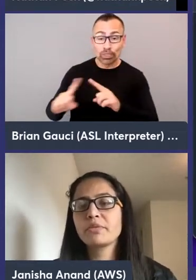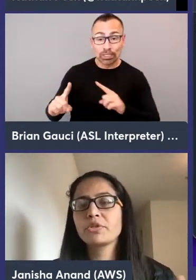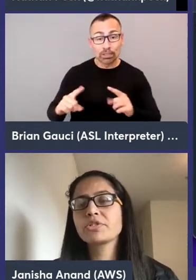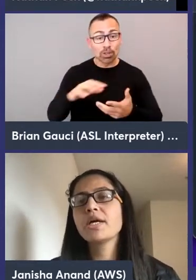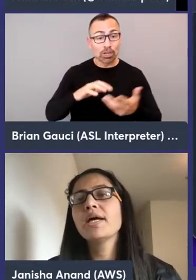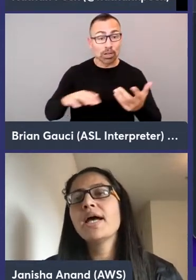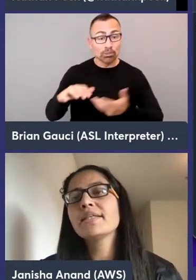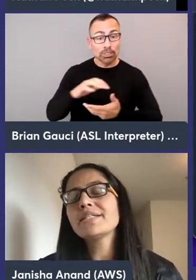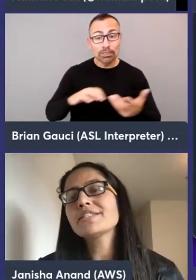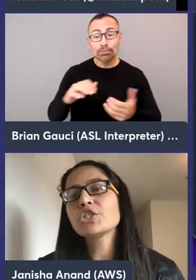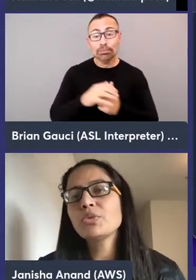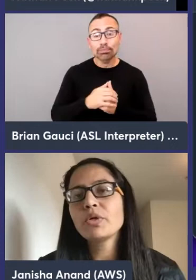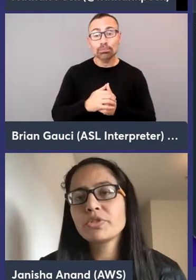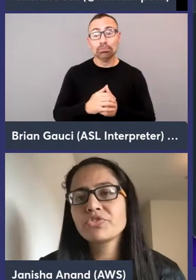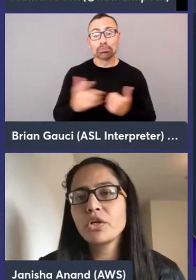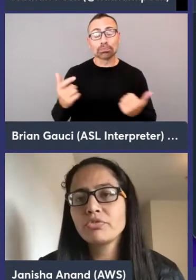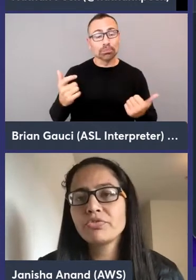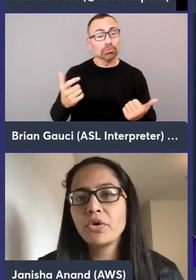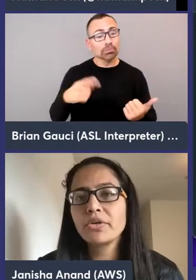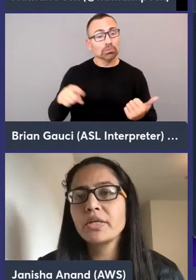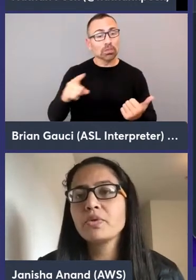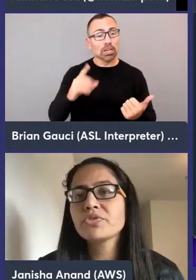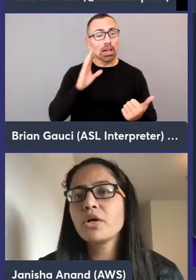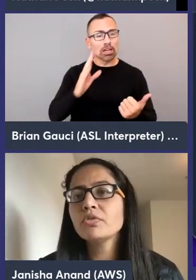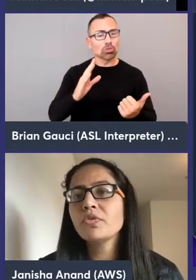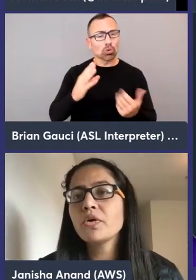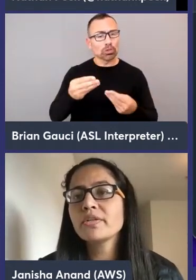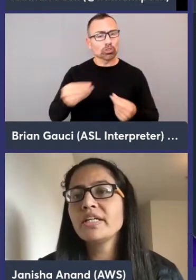configuration parameters. And that's essentially what we've solved for,